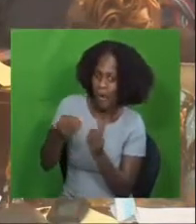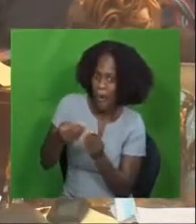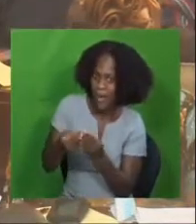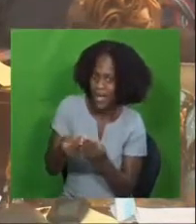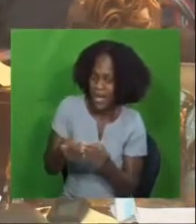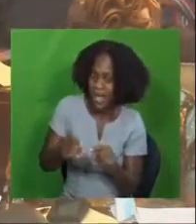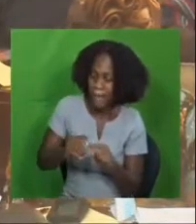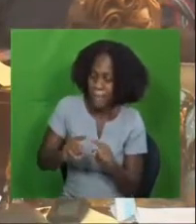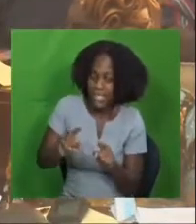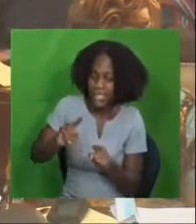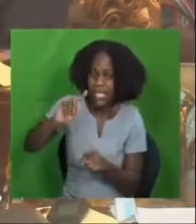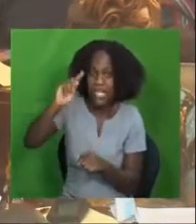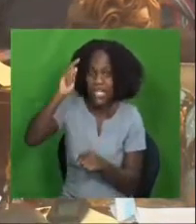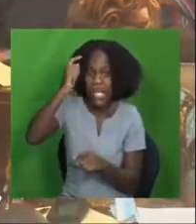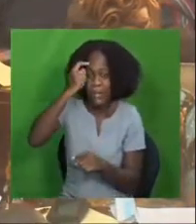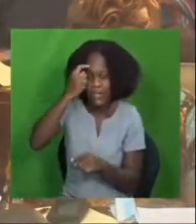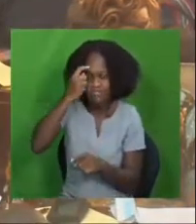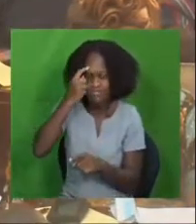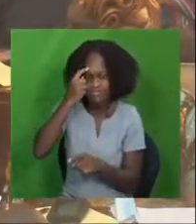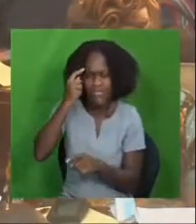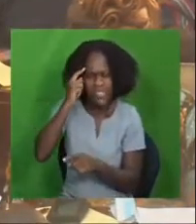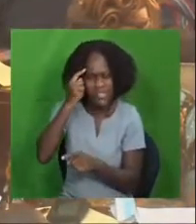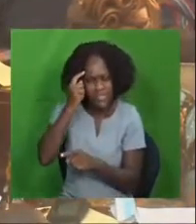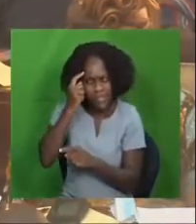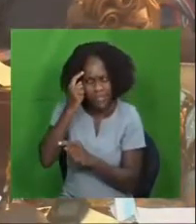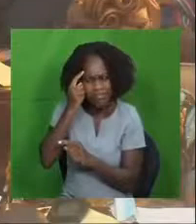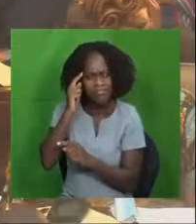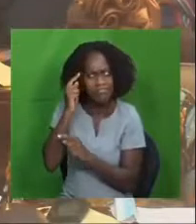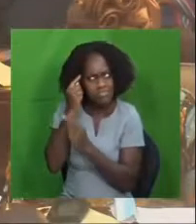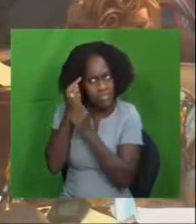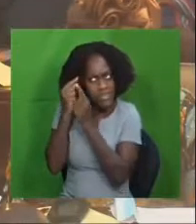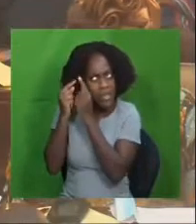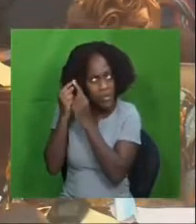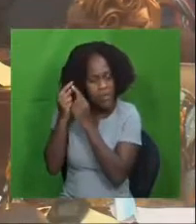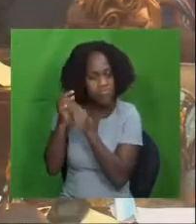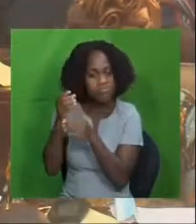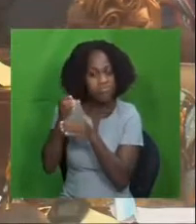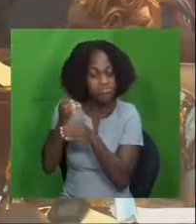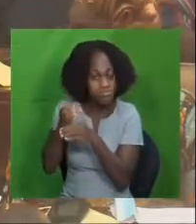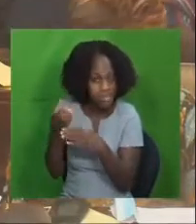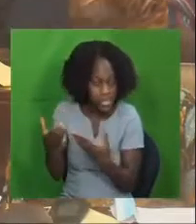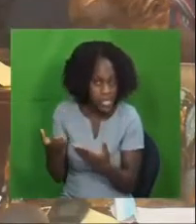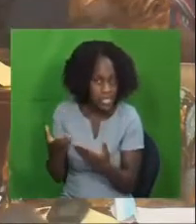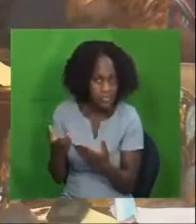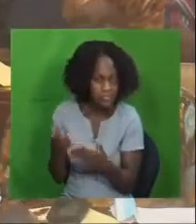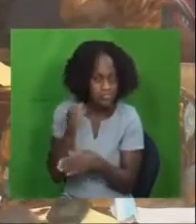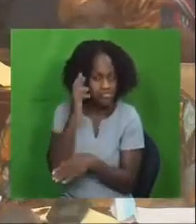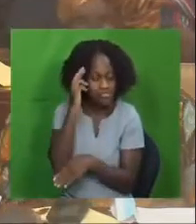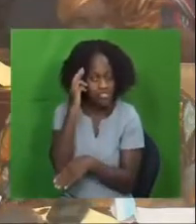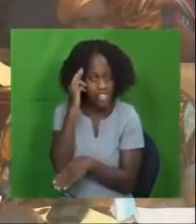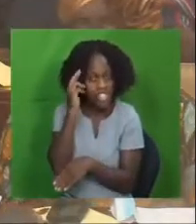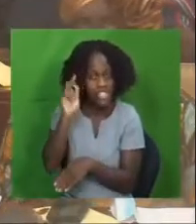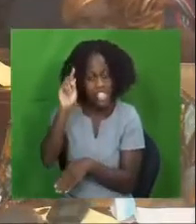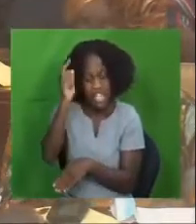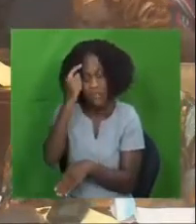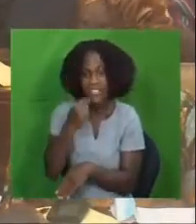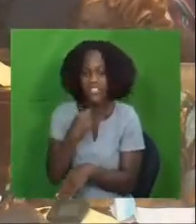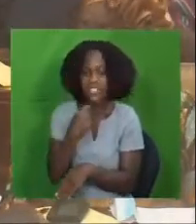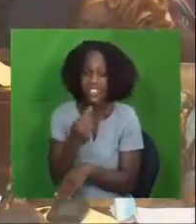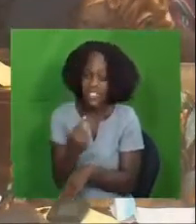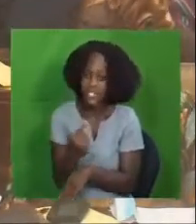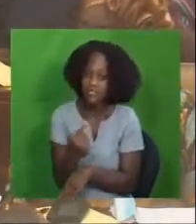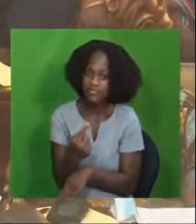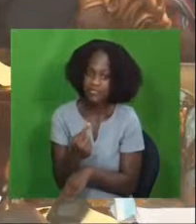this government is very considerate and has taken all those things into consideration. That is why this government is saying that it is